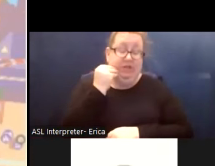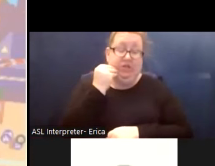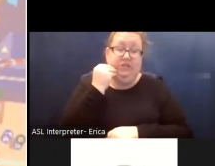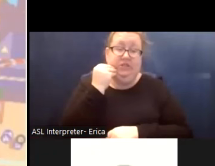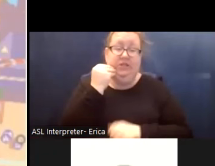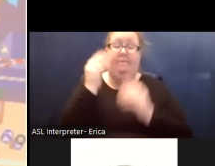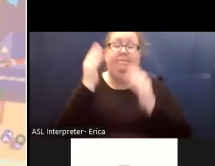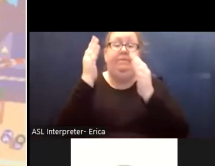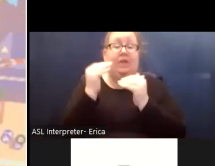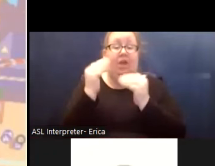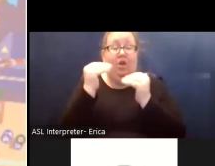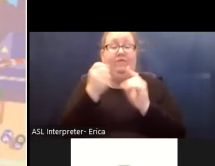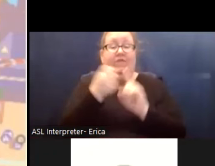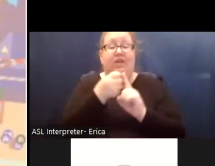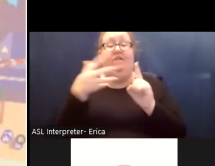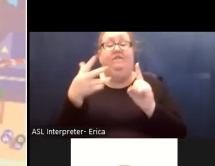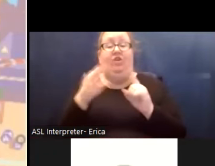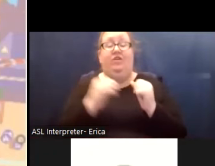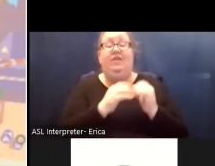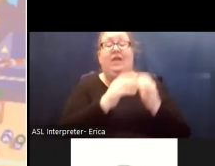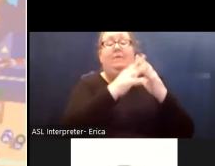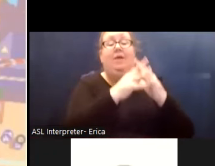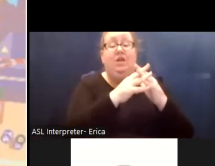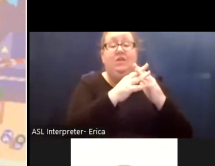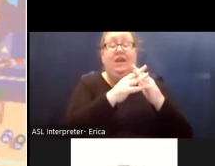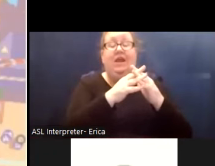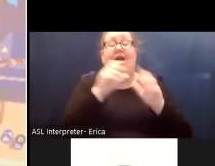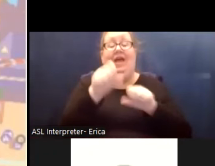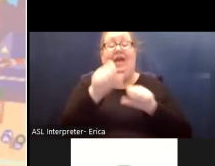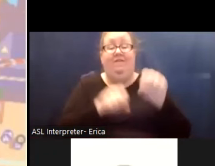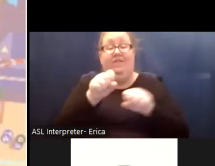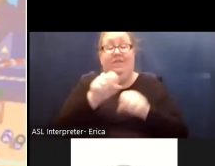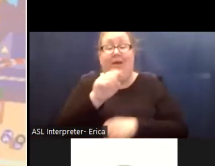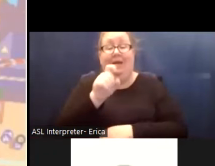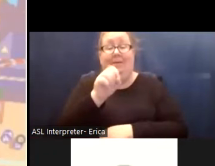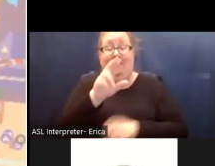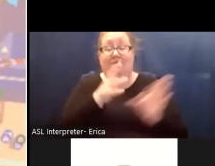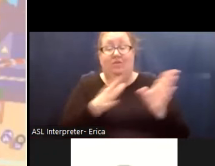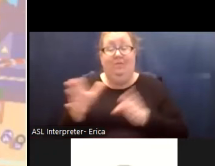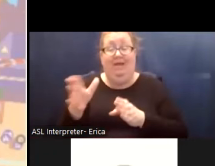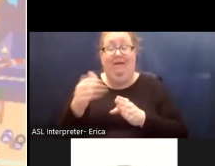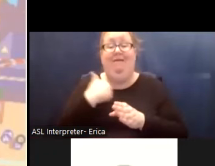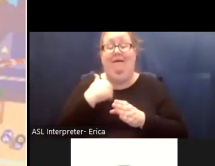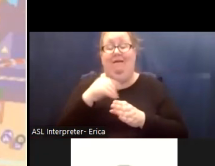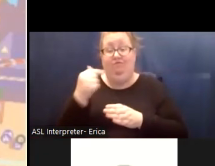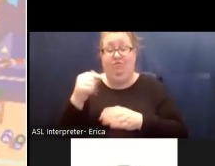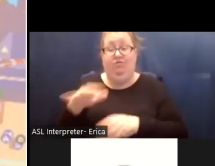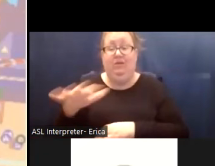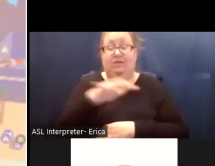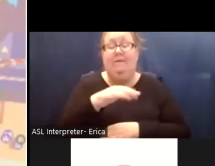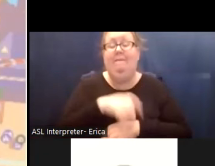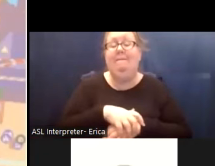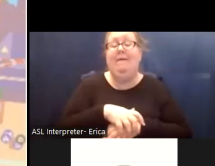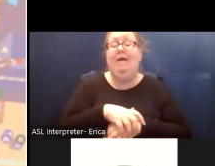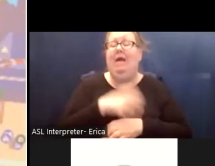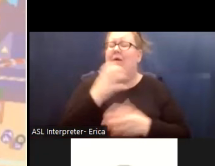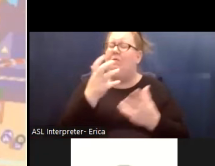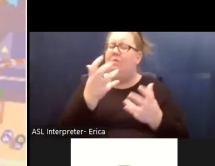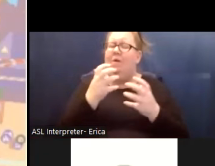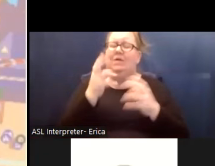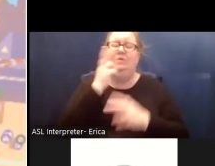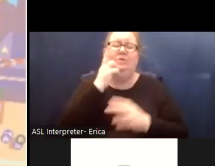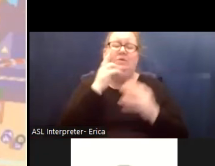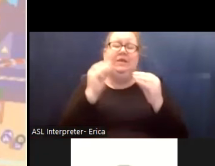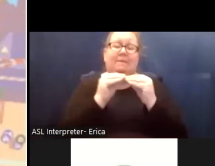the implementation of the Jersey City Bike Master Plan and add more bike lanes, and definitely a desire to see more